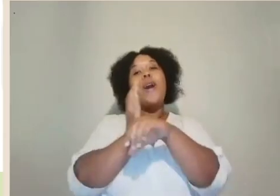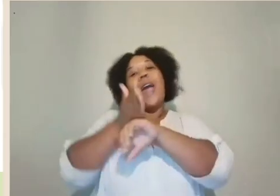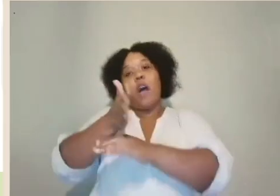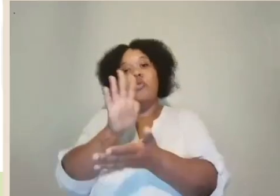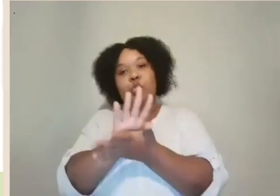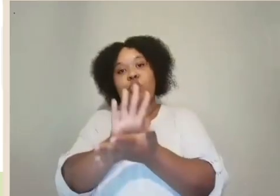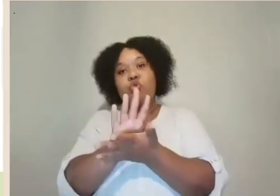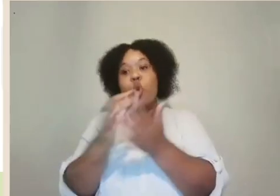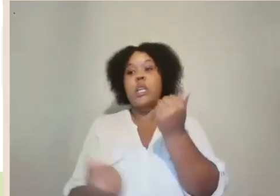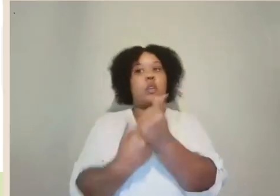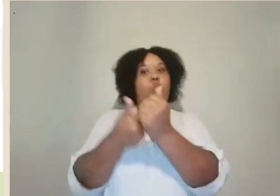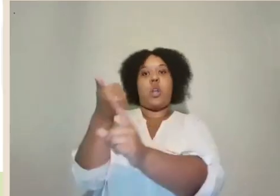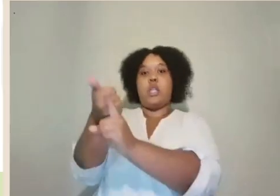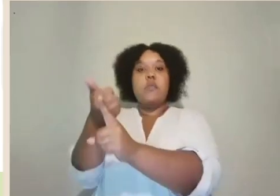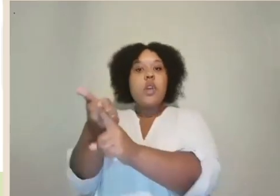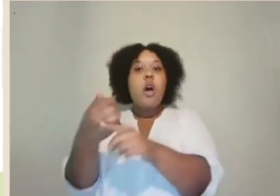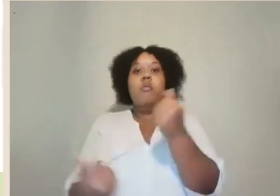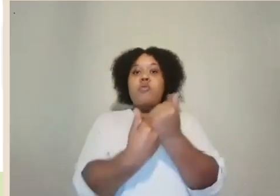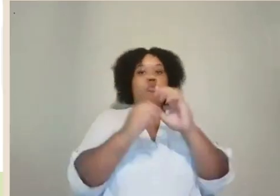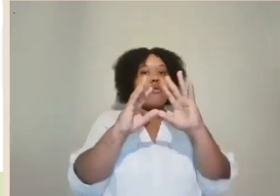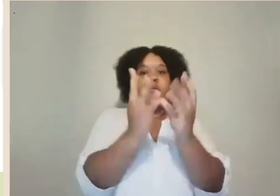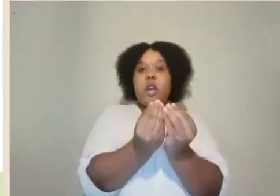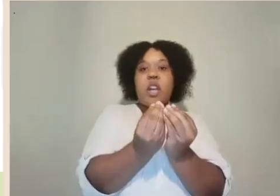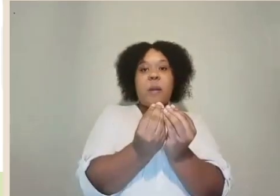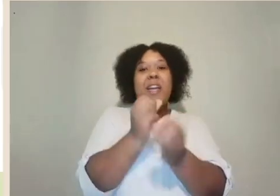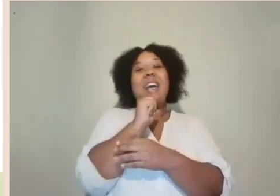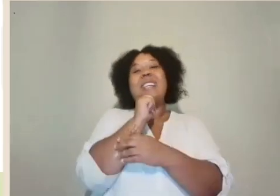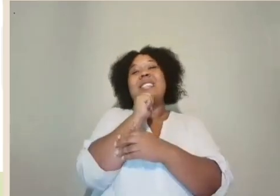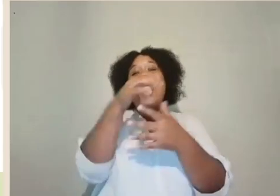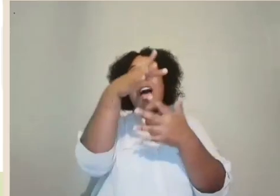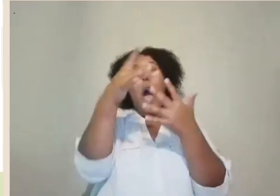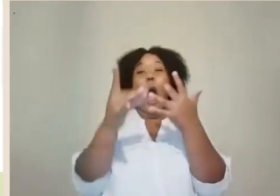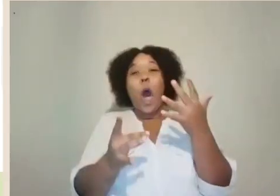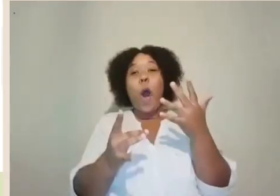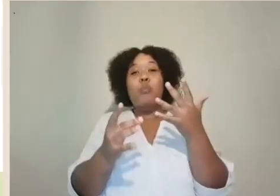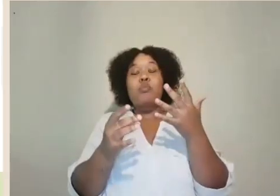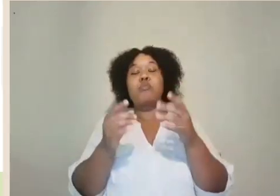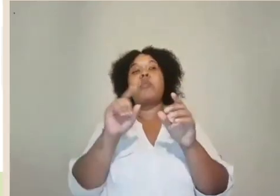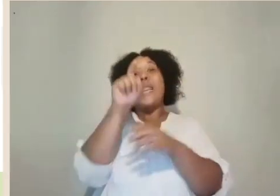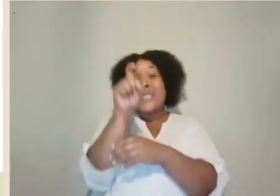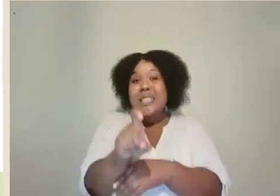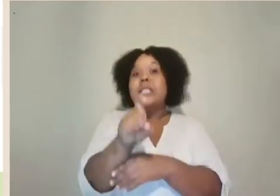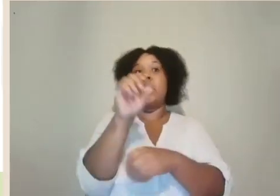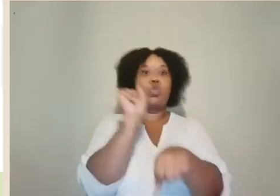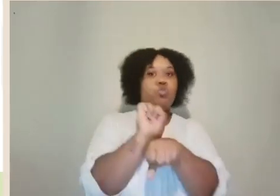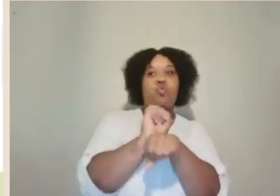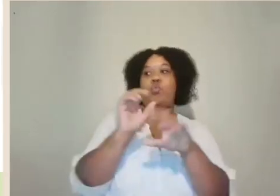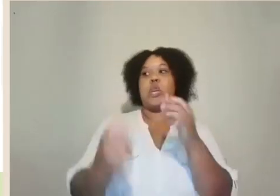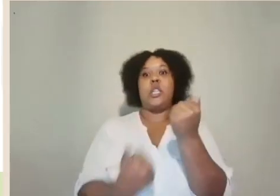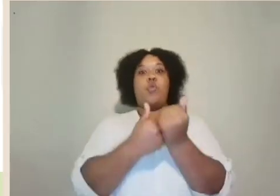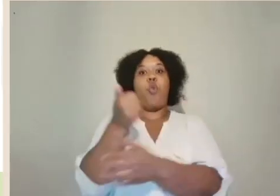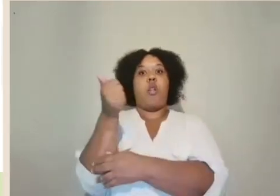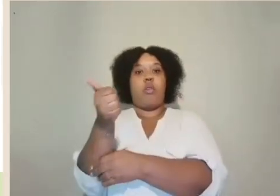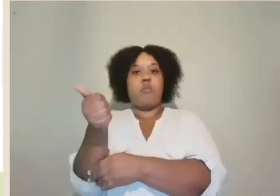they're working to support themselves. They're working to support their families. It's not an optional thing. It's something that they need to do to be able to support themselves so